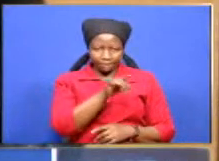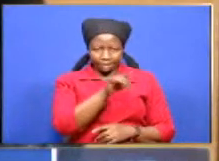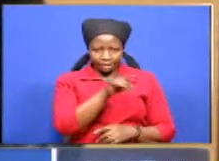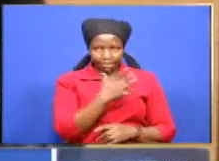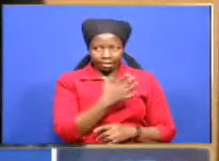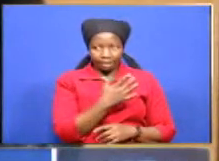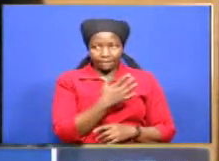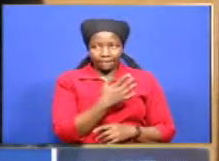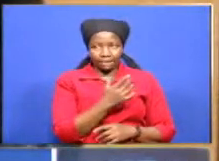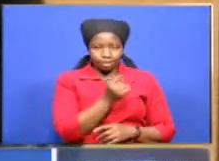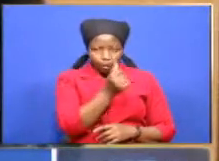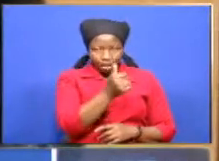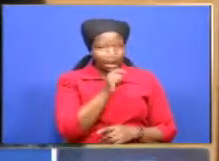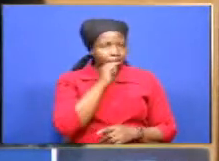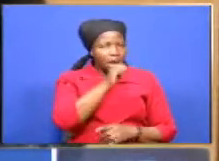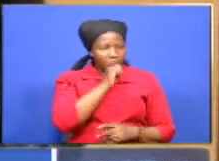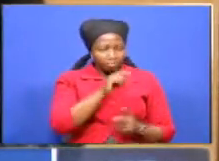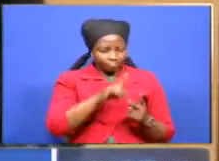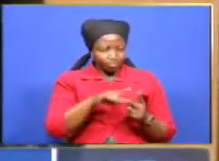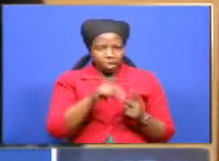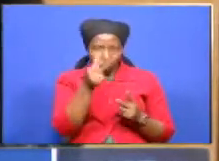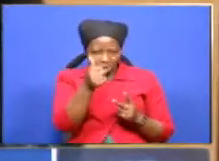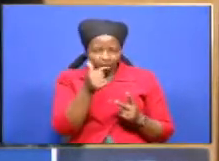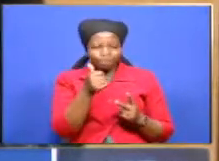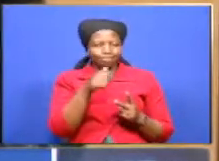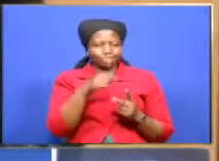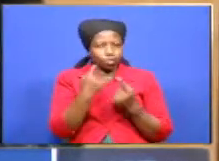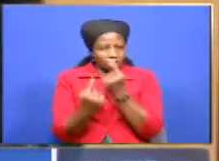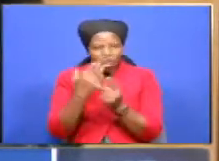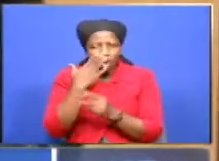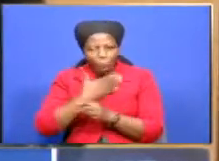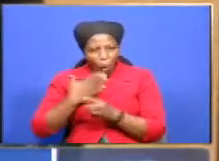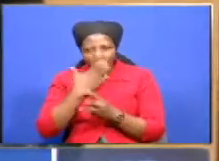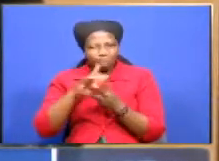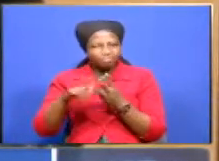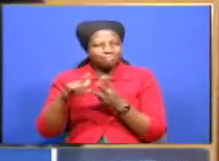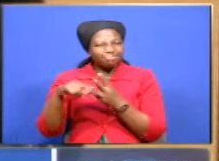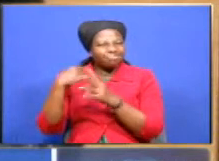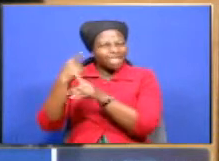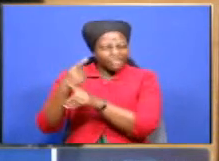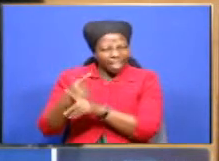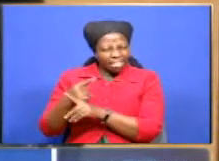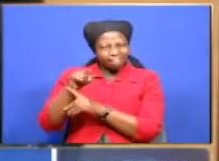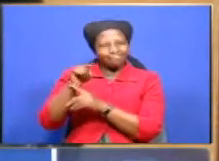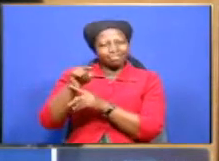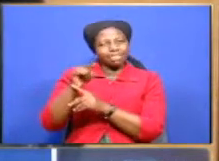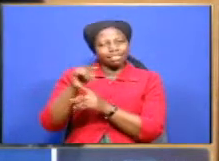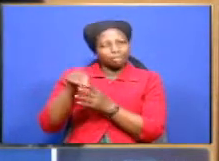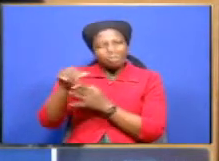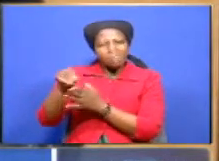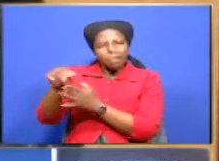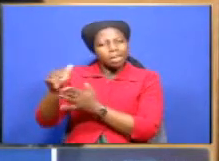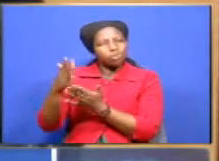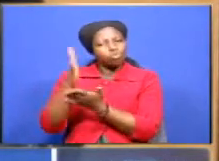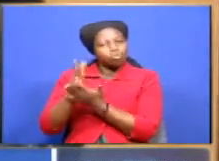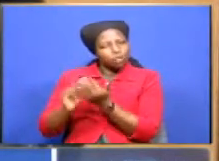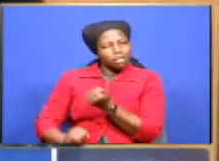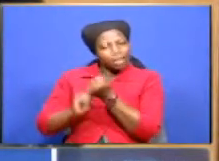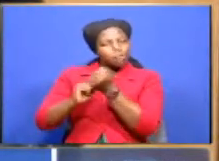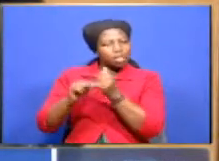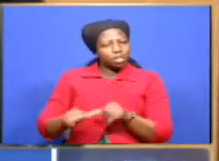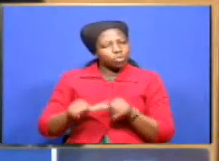The quota meat, the quota cooking oil, the maize, and all, that's going to really go a long way in supporting and